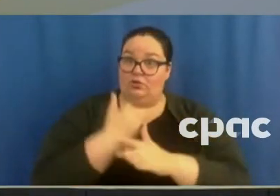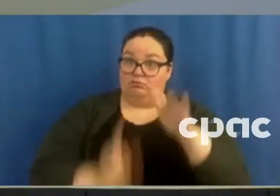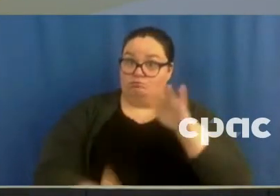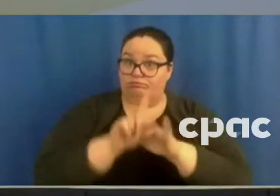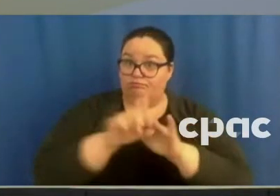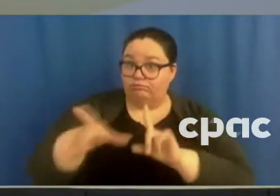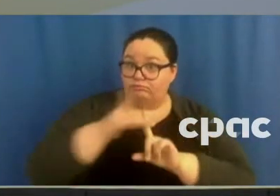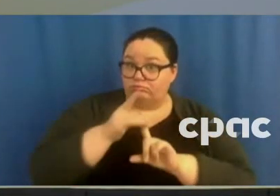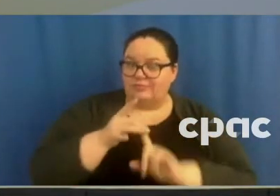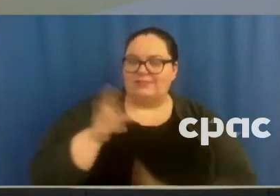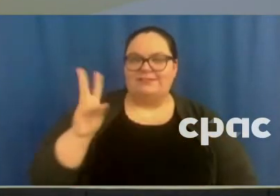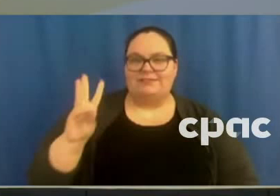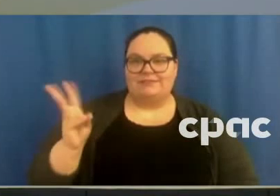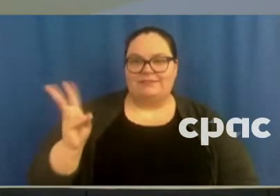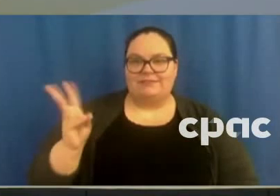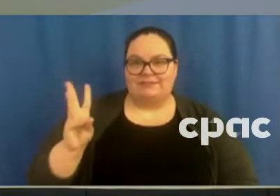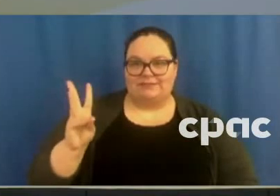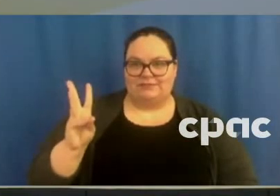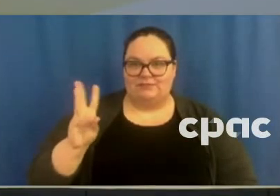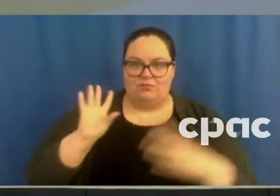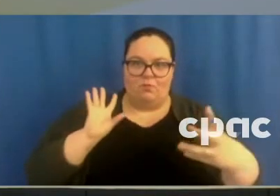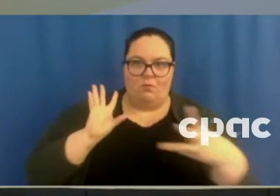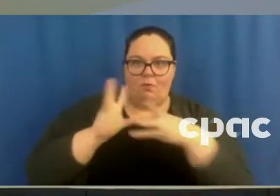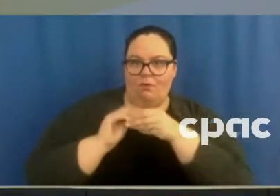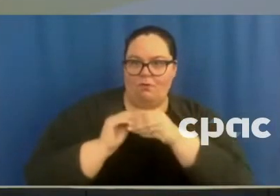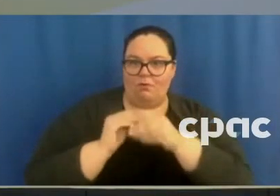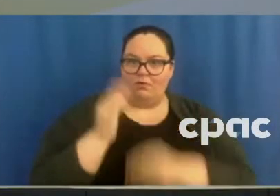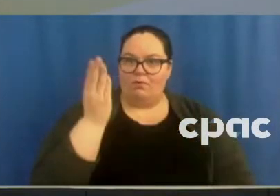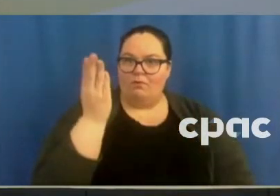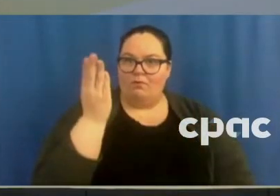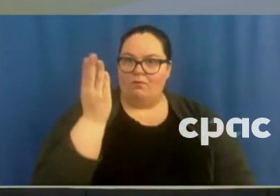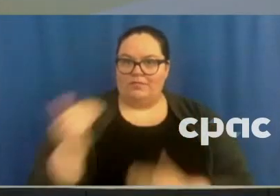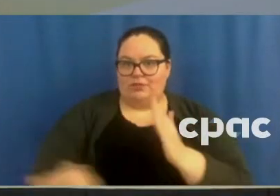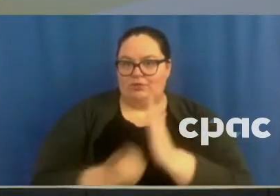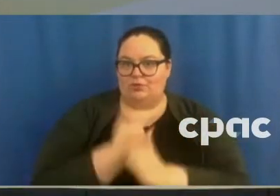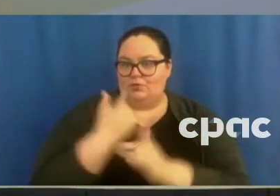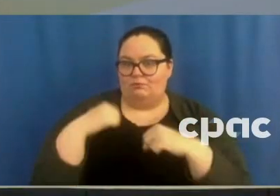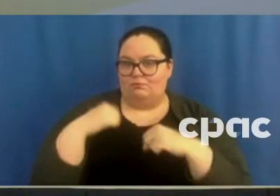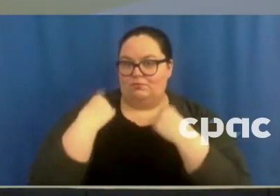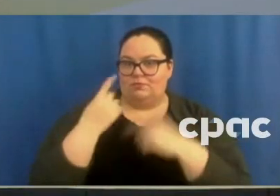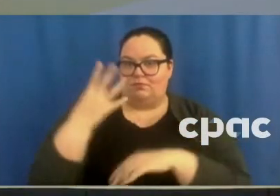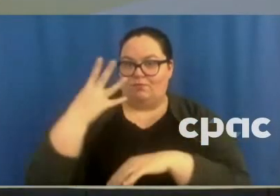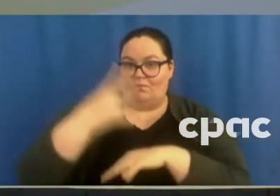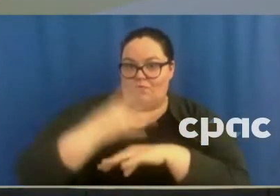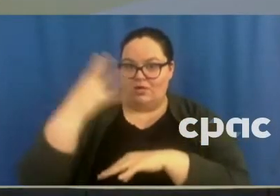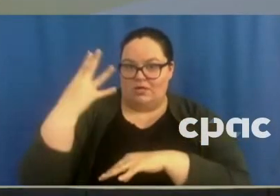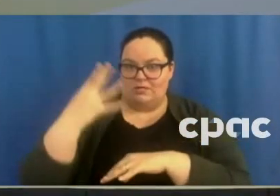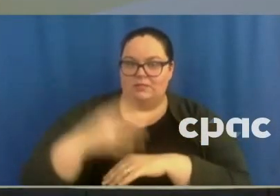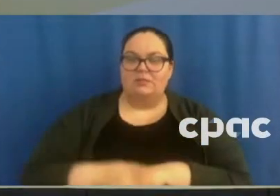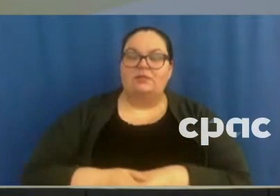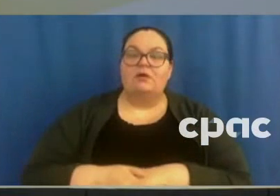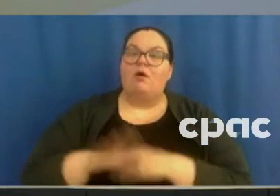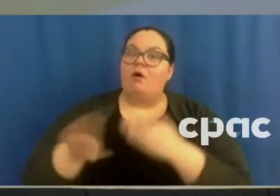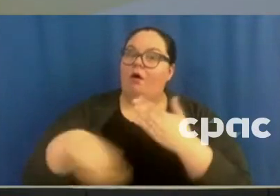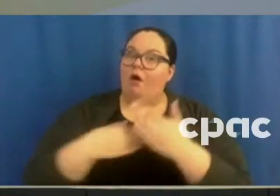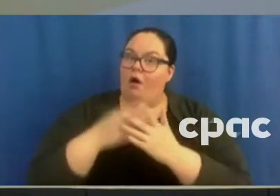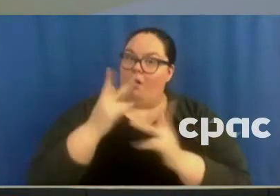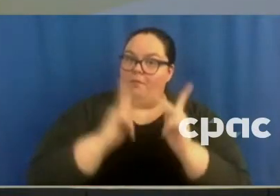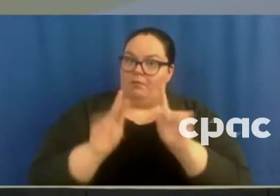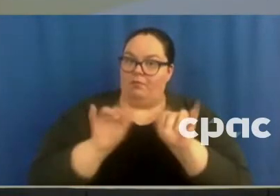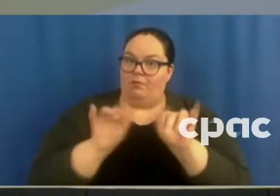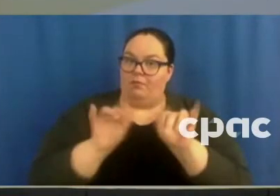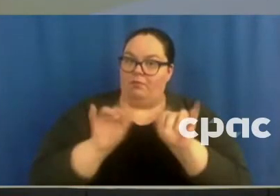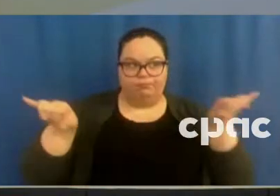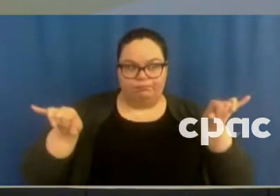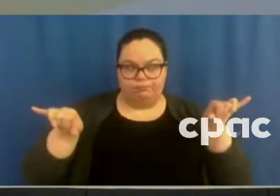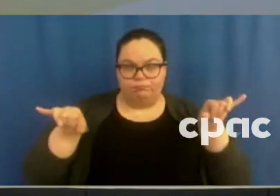P.E.I. for a total of 14 new cases in the last 4 days. All of the cases are now self-isolating and will be followed